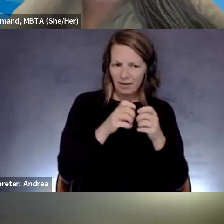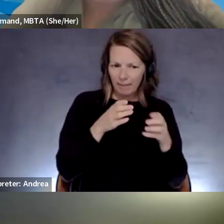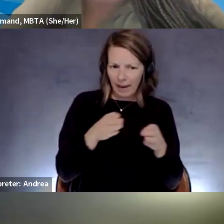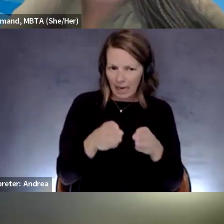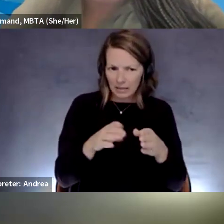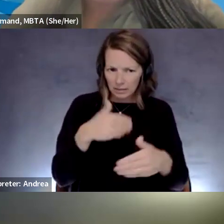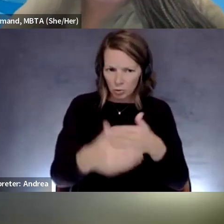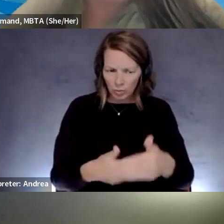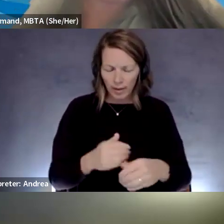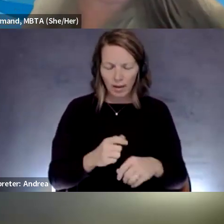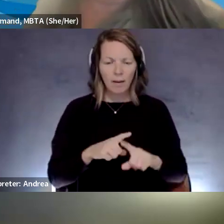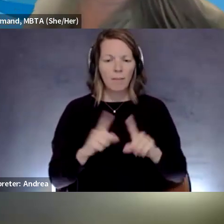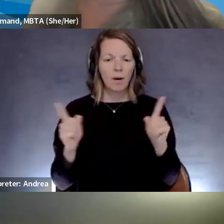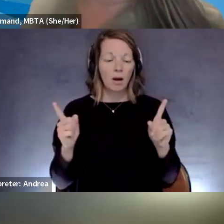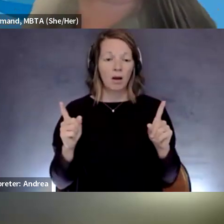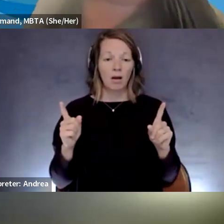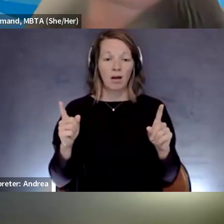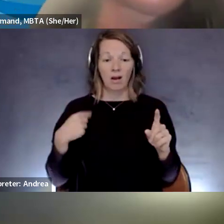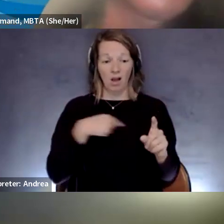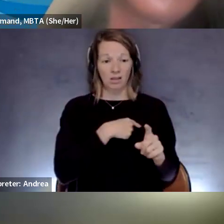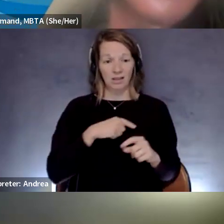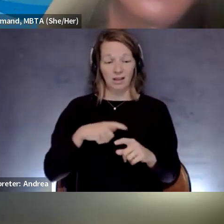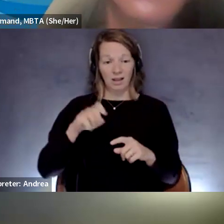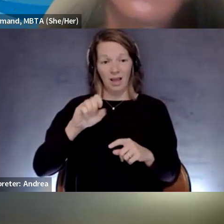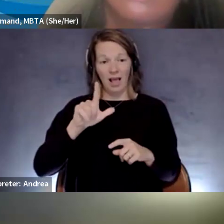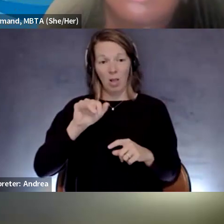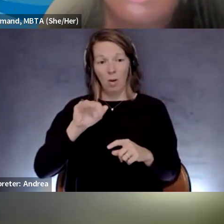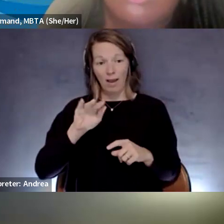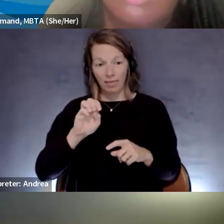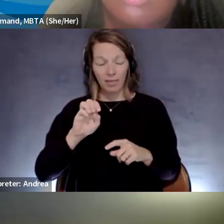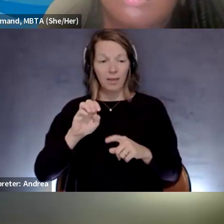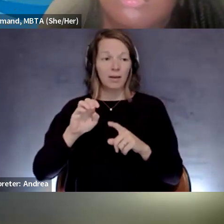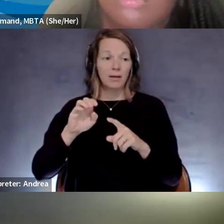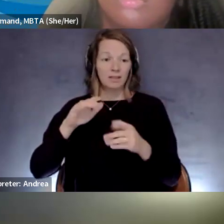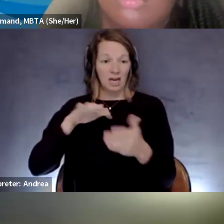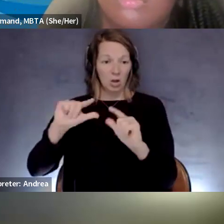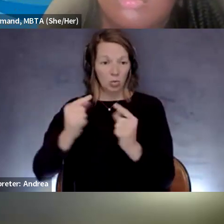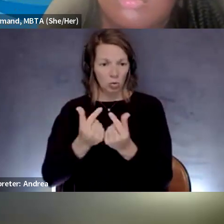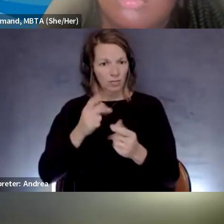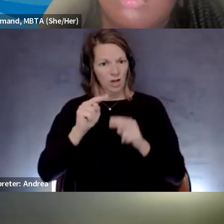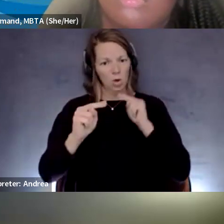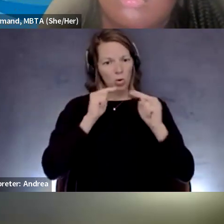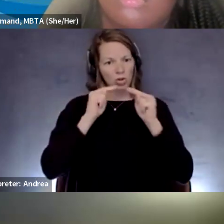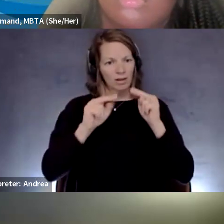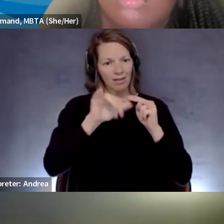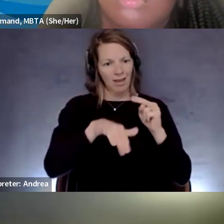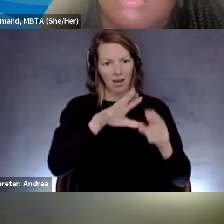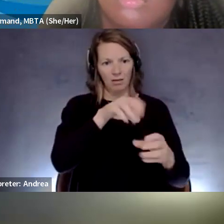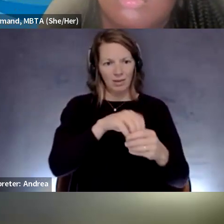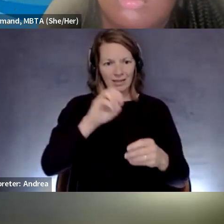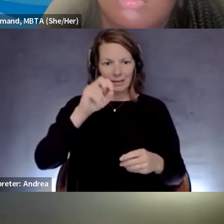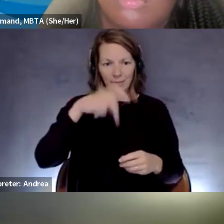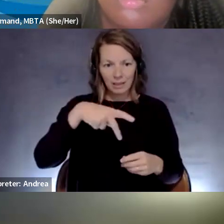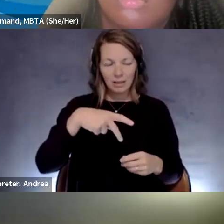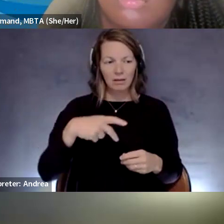that. But, us in the Alewife Study Group, we negotiated the AUL with Grace and DEP. We're